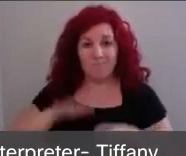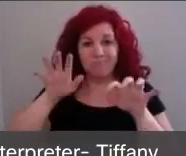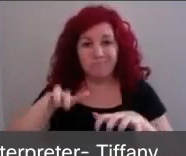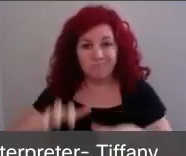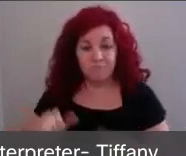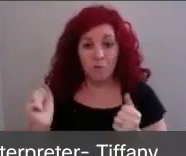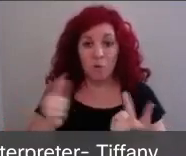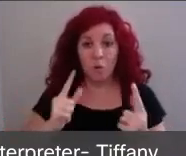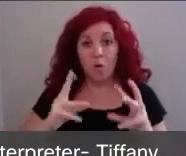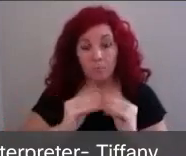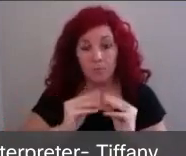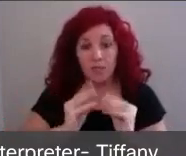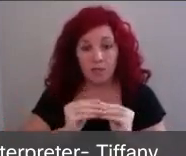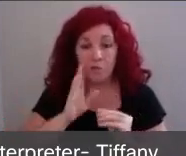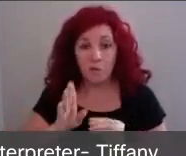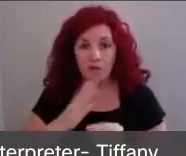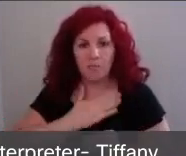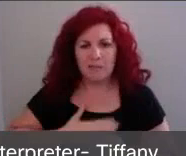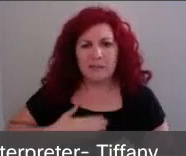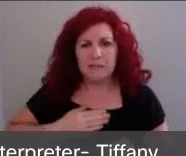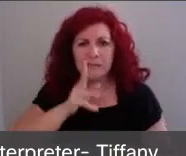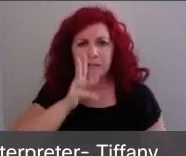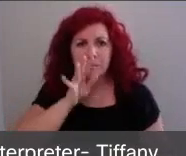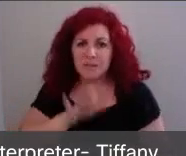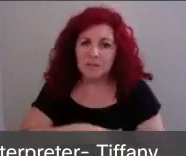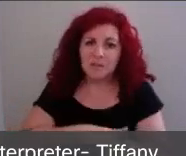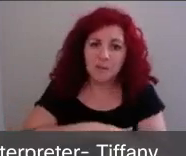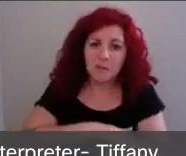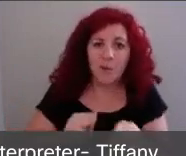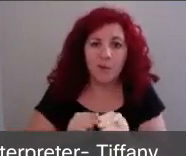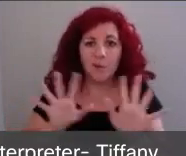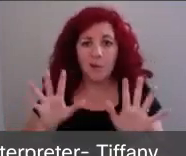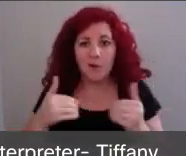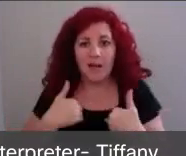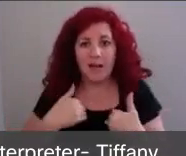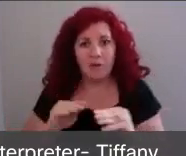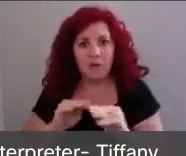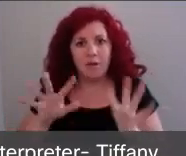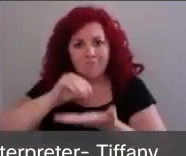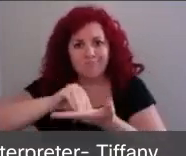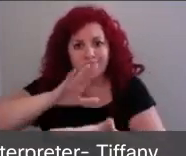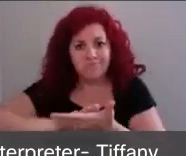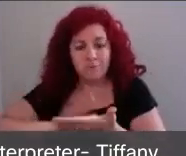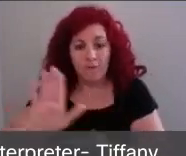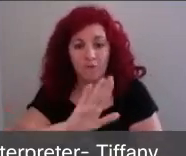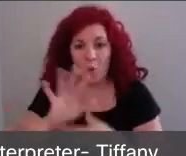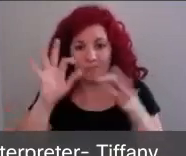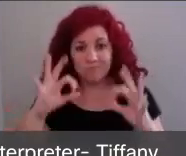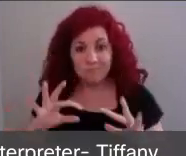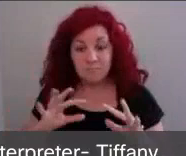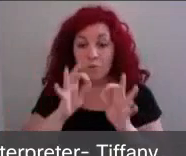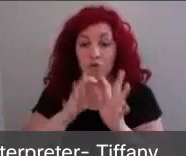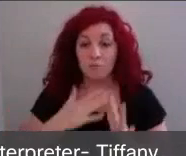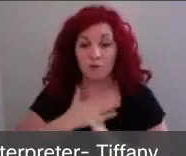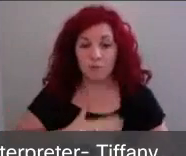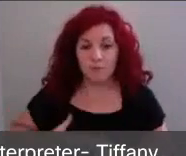every meeting. Please speak slowly and clearly so we have a clear record of your input. Will the interpreters